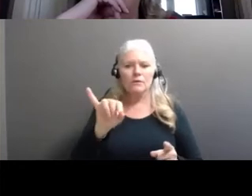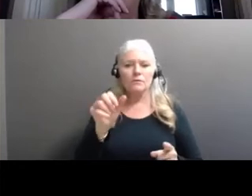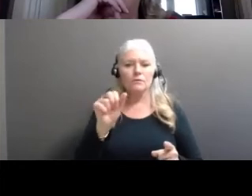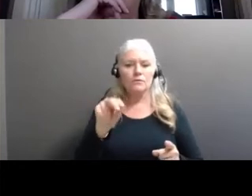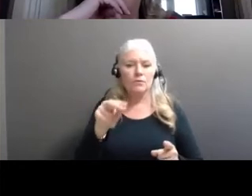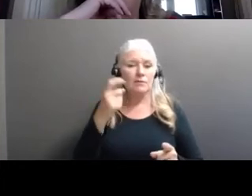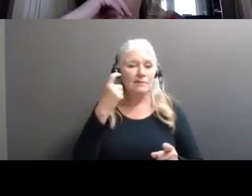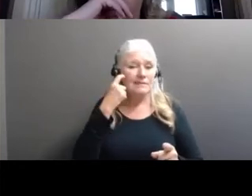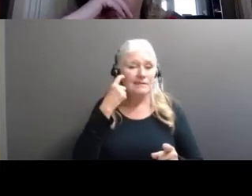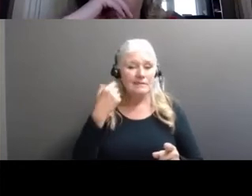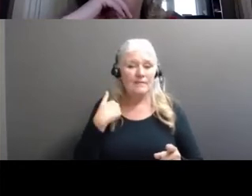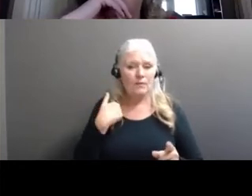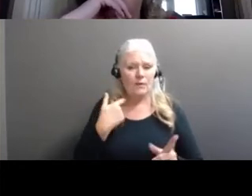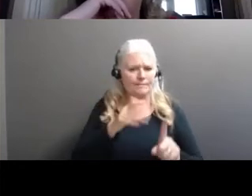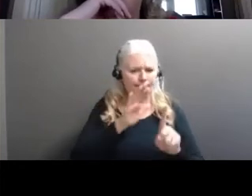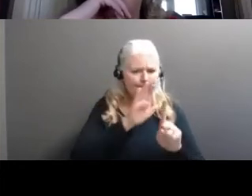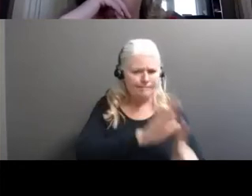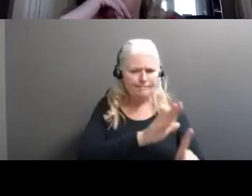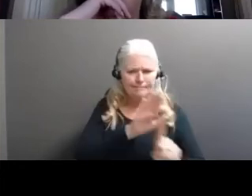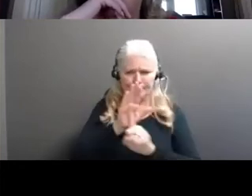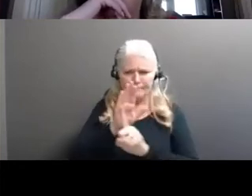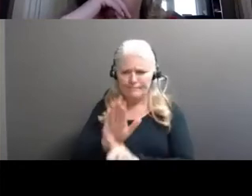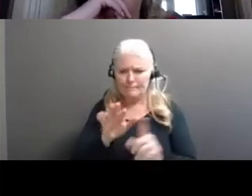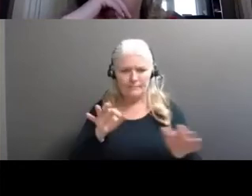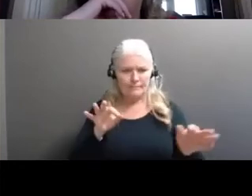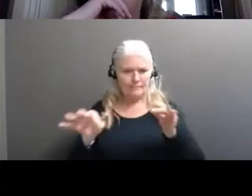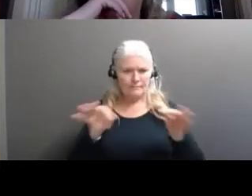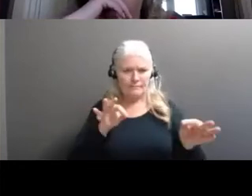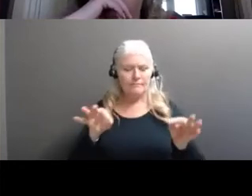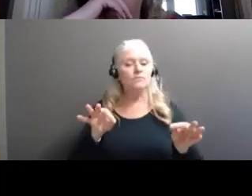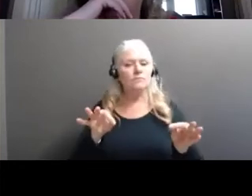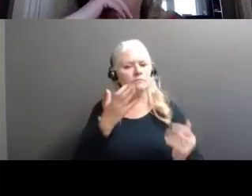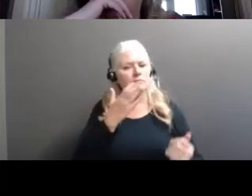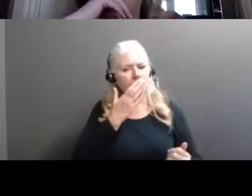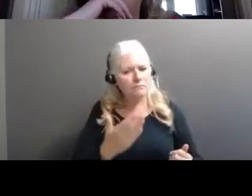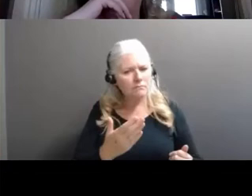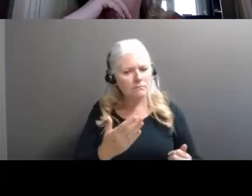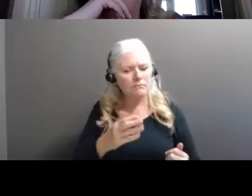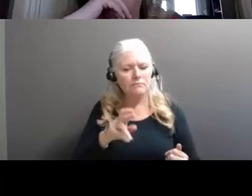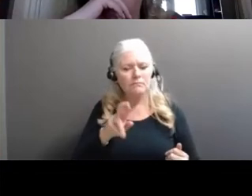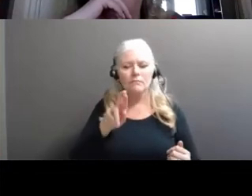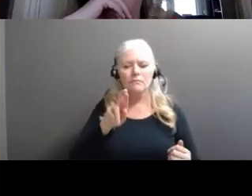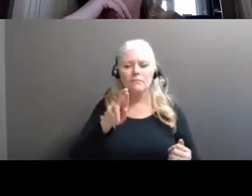I think it's helpful to know that there have been restorative justice programs developed